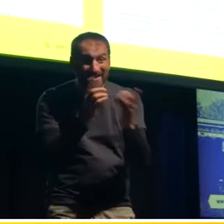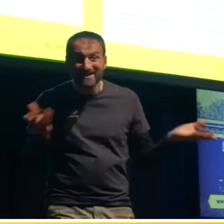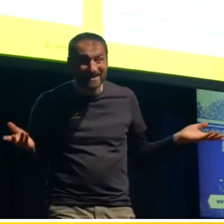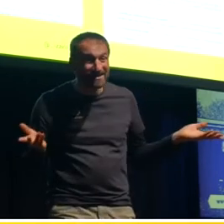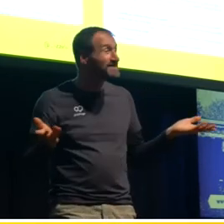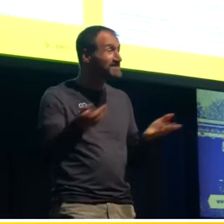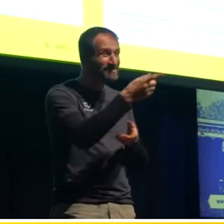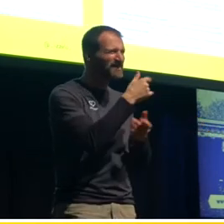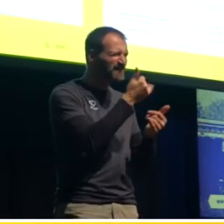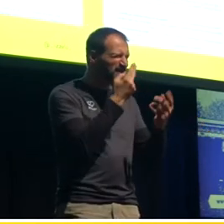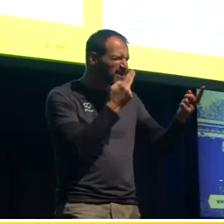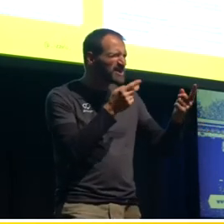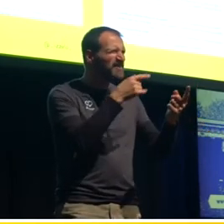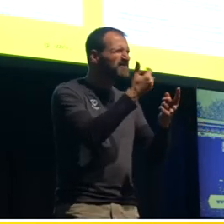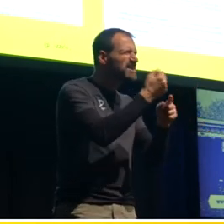how